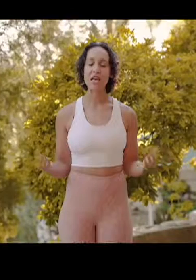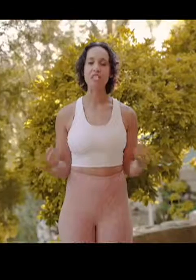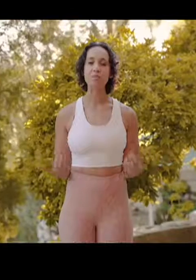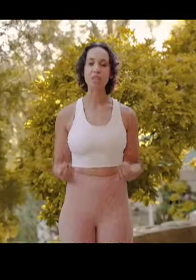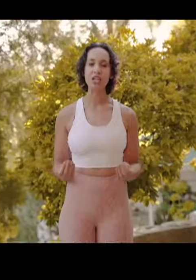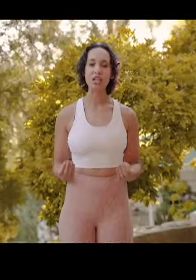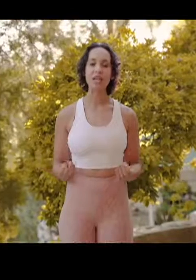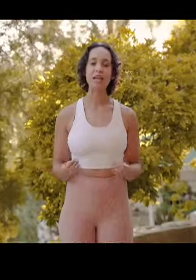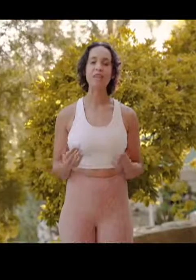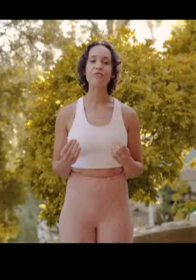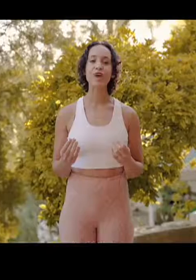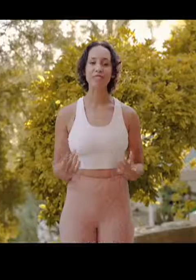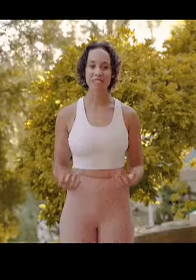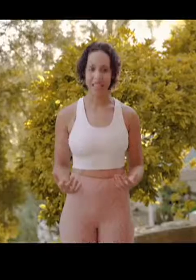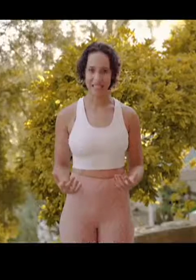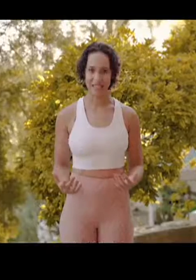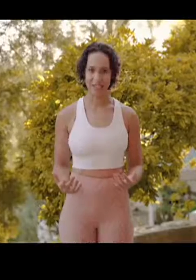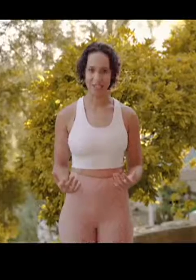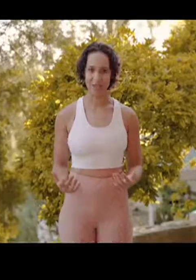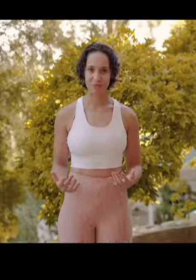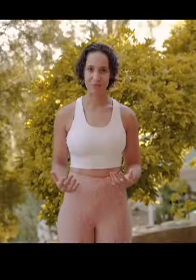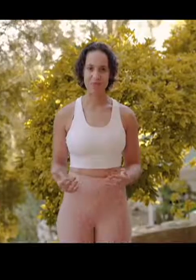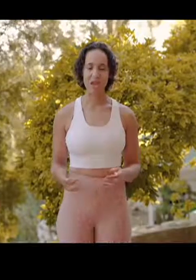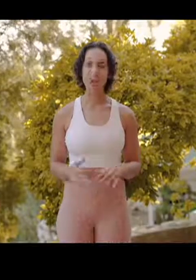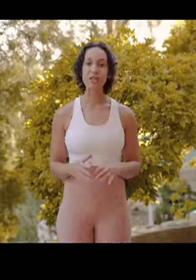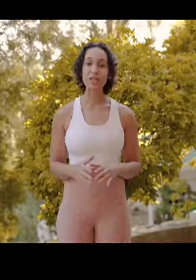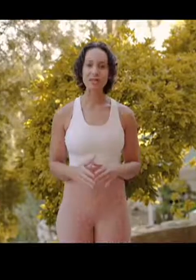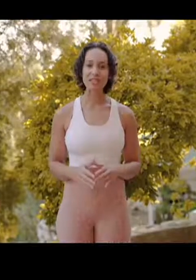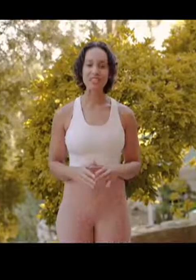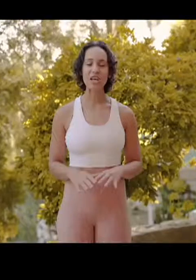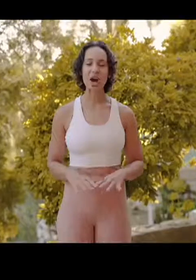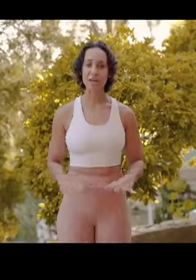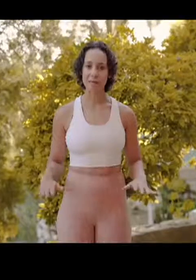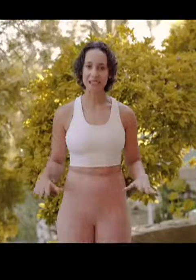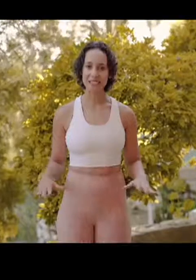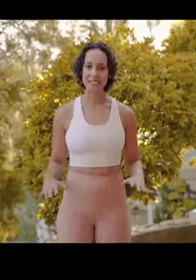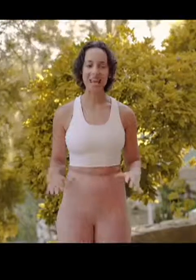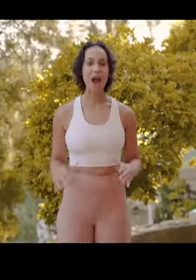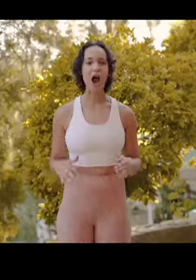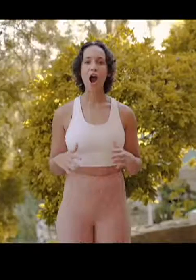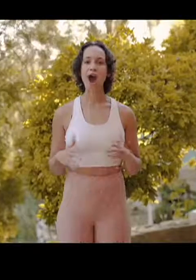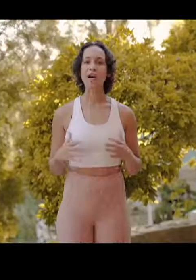pillows, especially if you have tight hips. You can do this on a